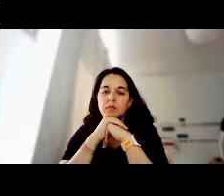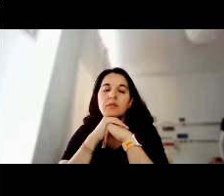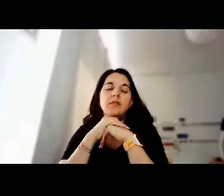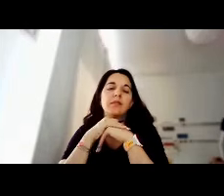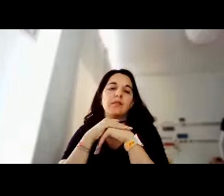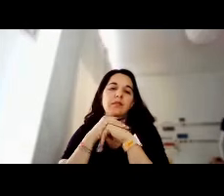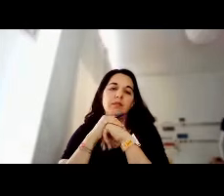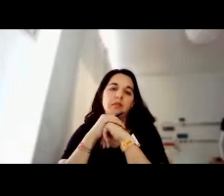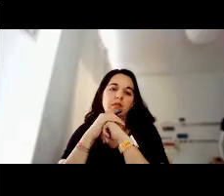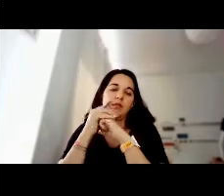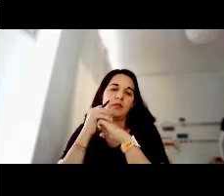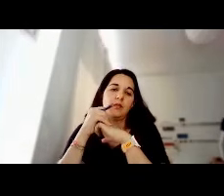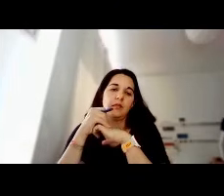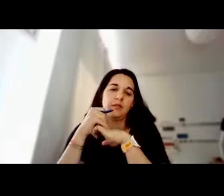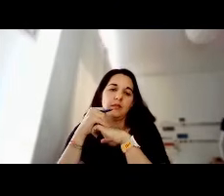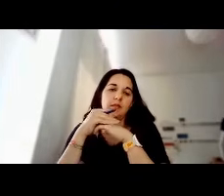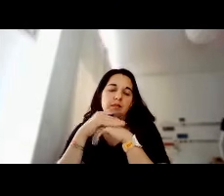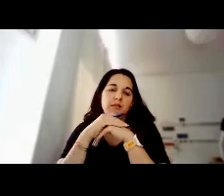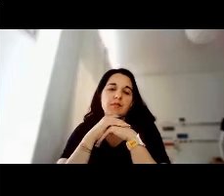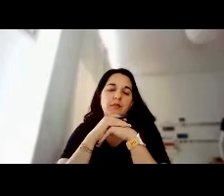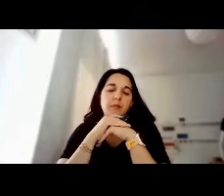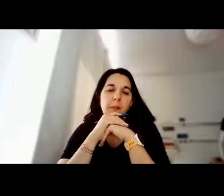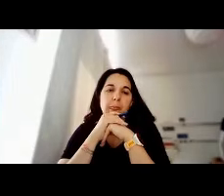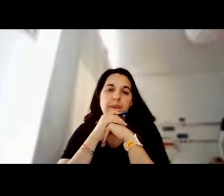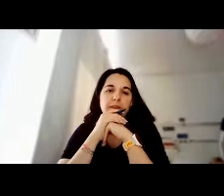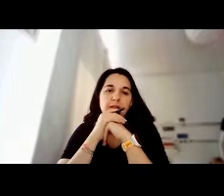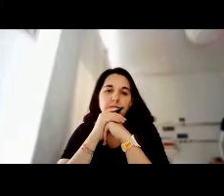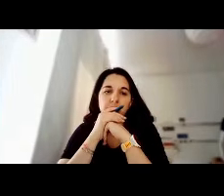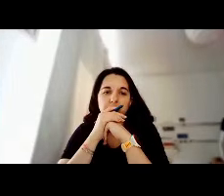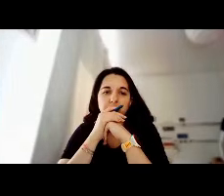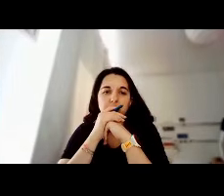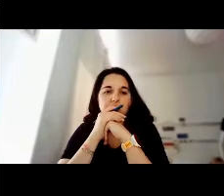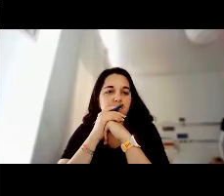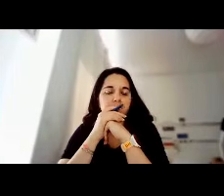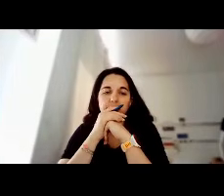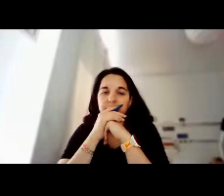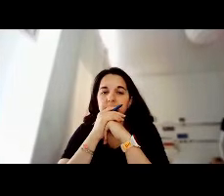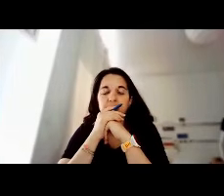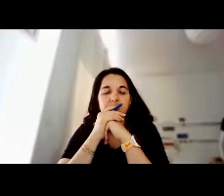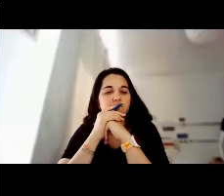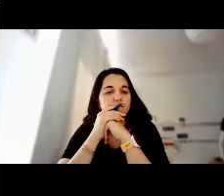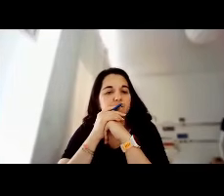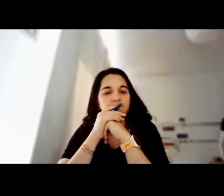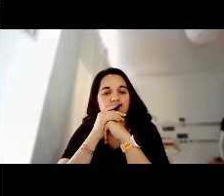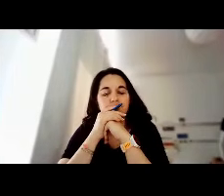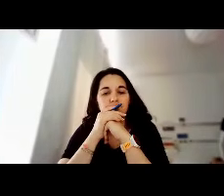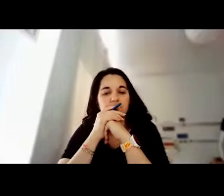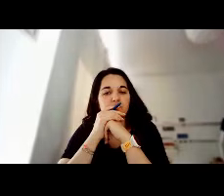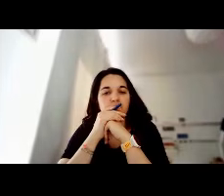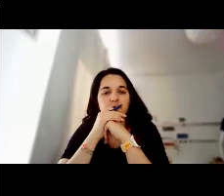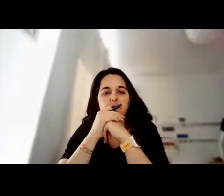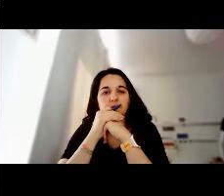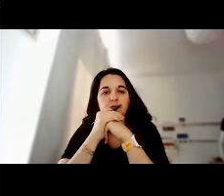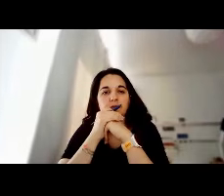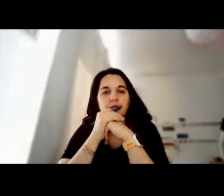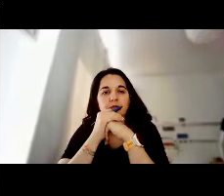assumptions. We need to kind of think through how can we move against this approach of freezing in time and space data about